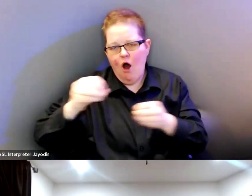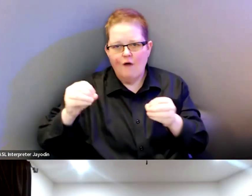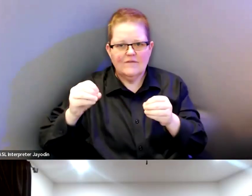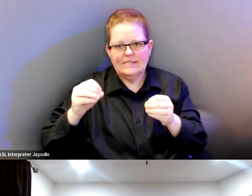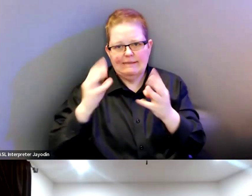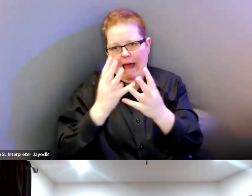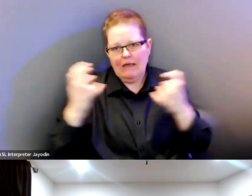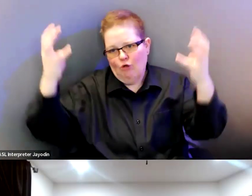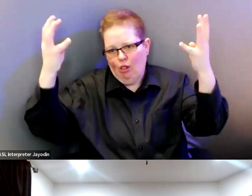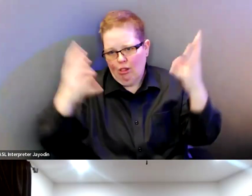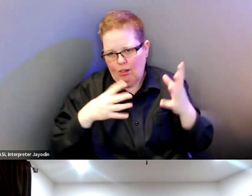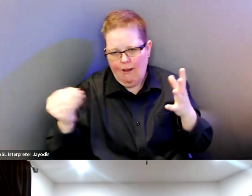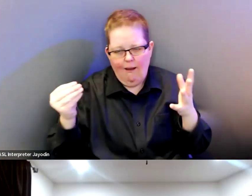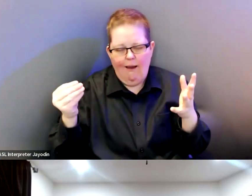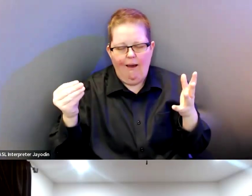and